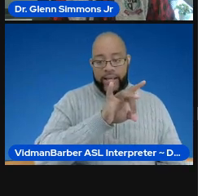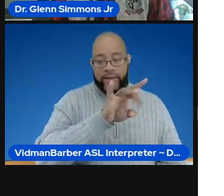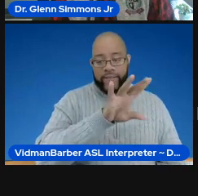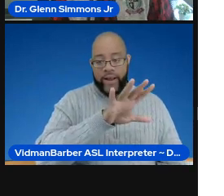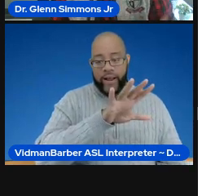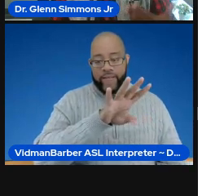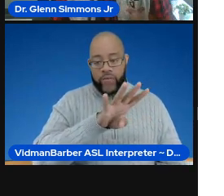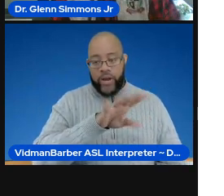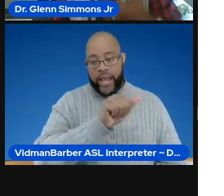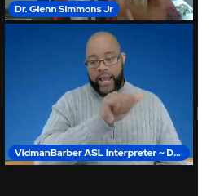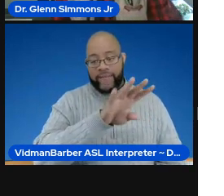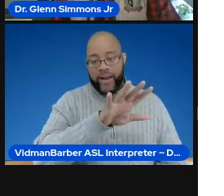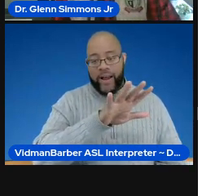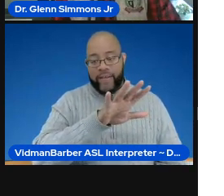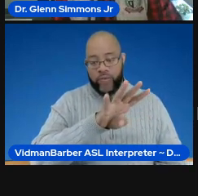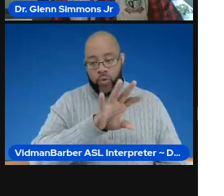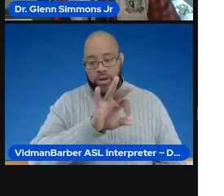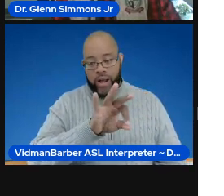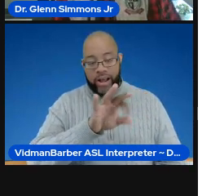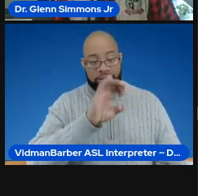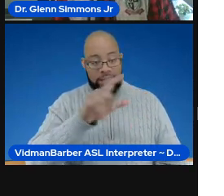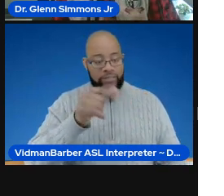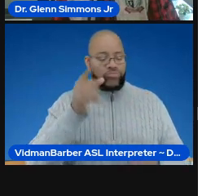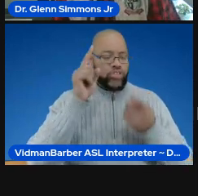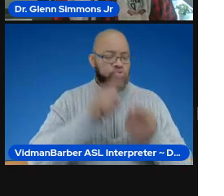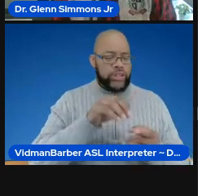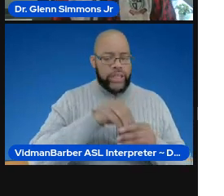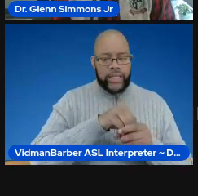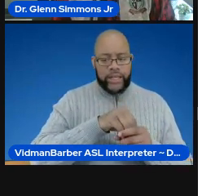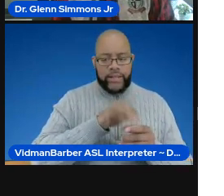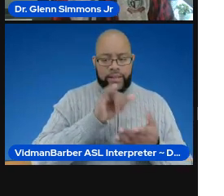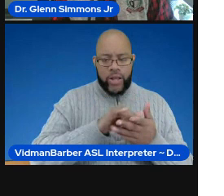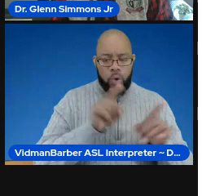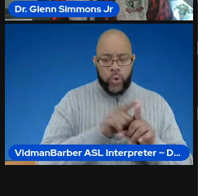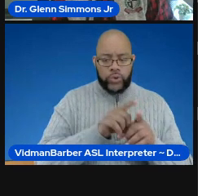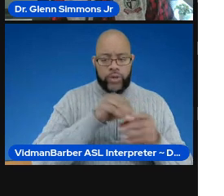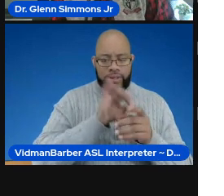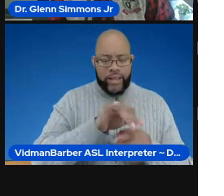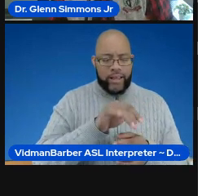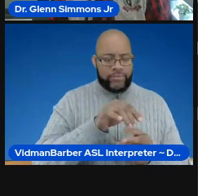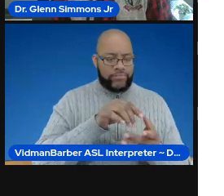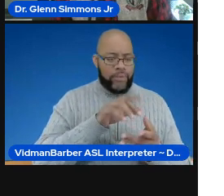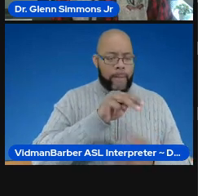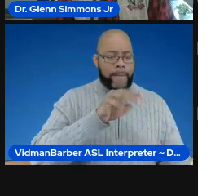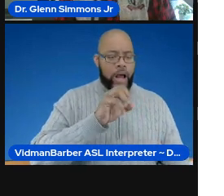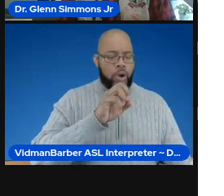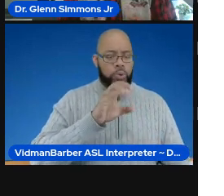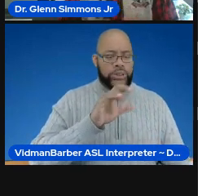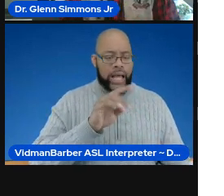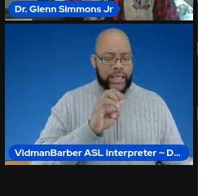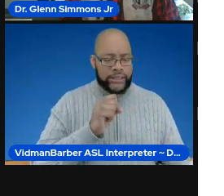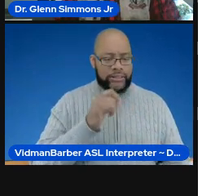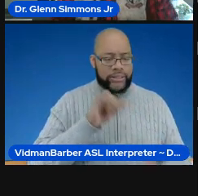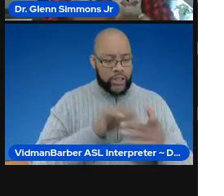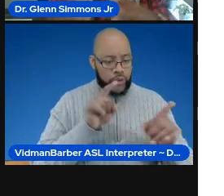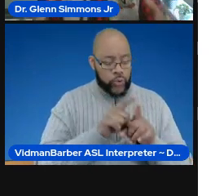actually leads to a decrease in PDL1 also on the monocytes as well. which indicates to us that this is an effect that's